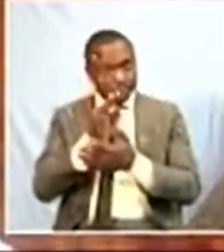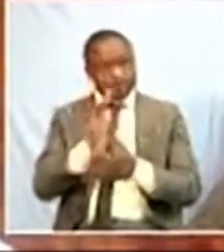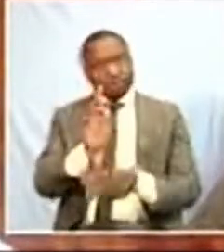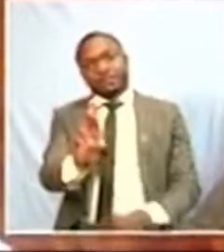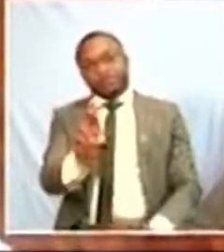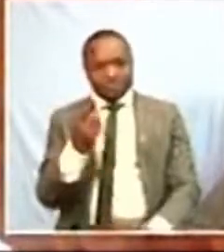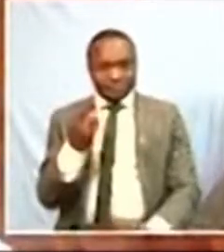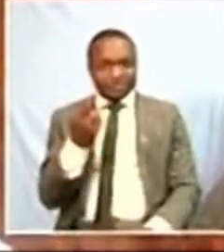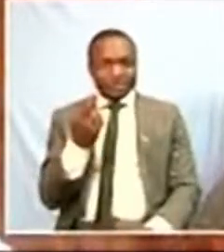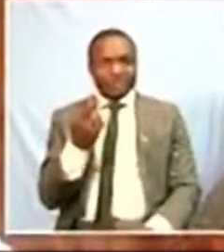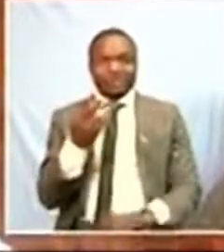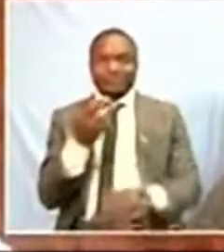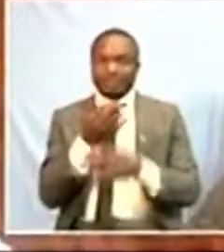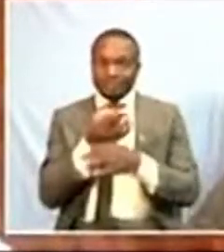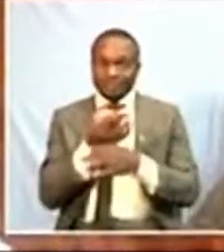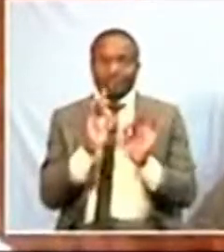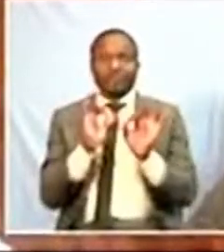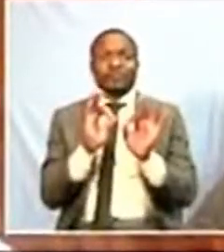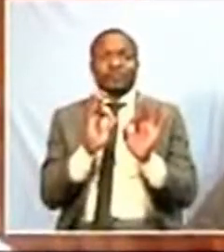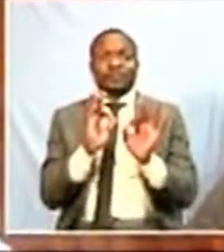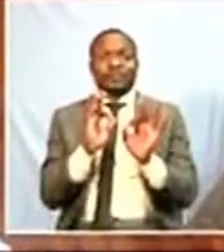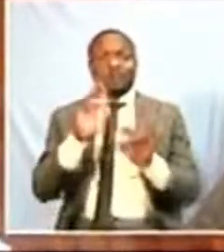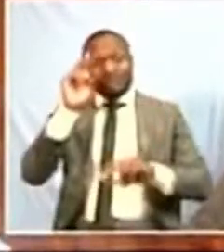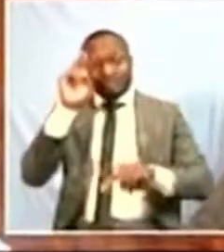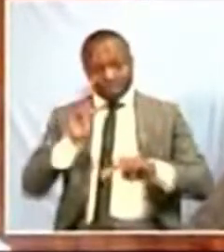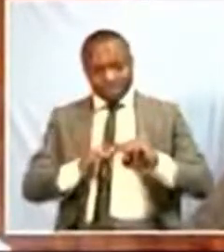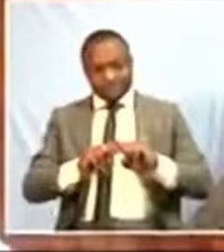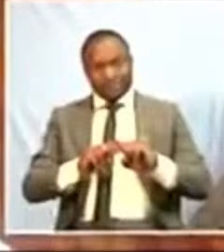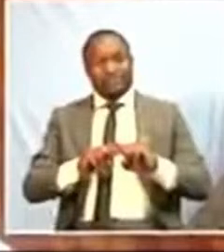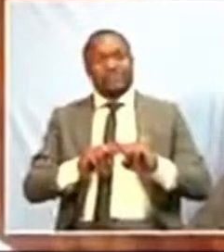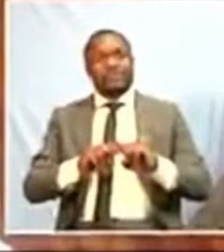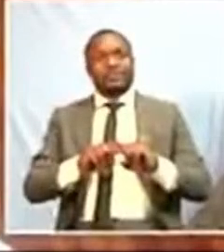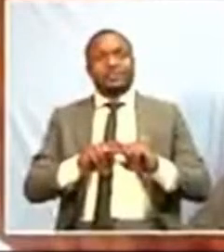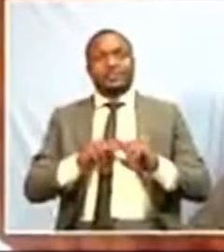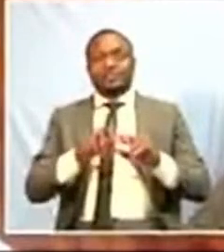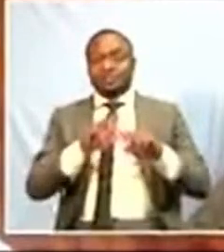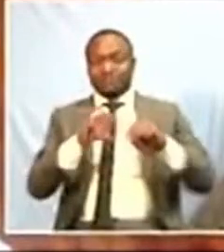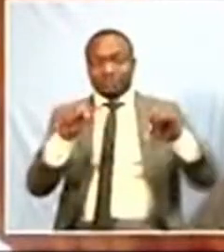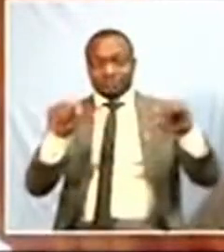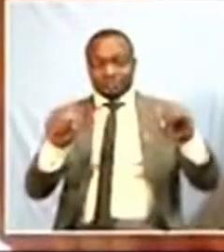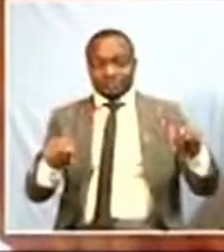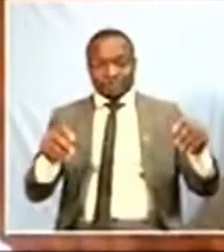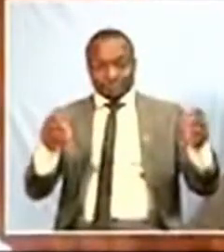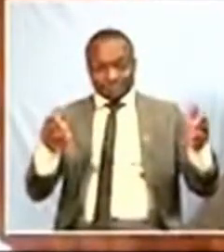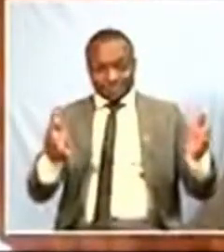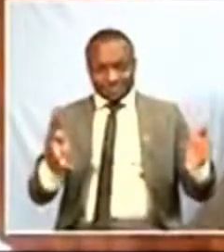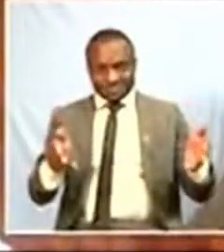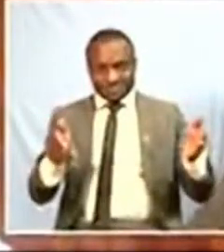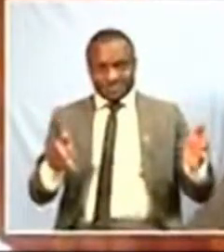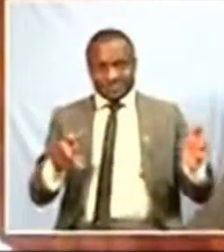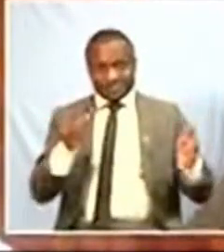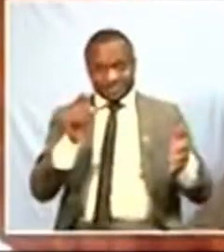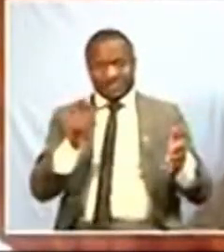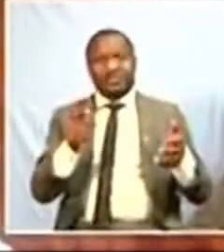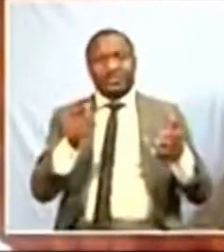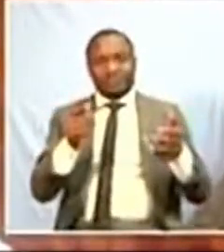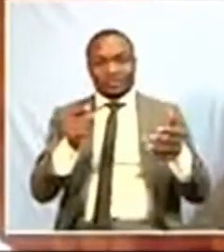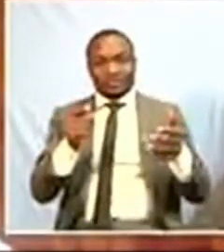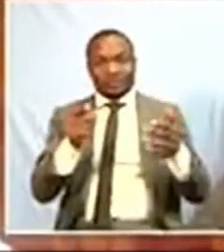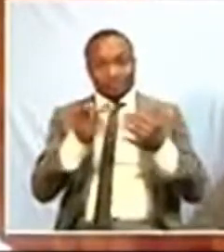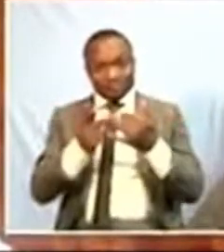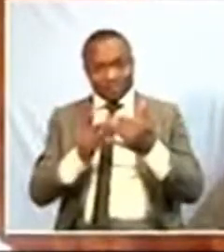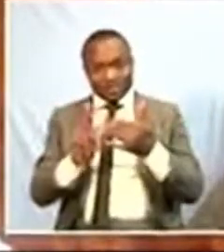restored back. Feel free. As long as you are sitting on this table, you are part and parcel of the main